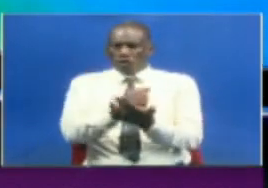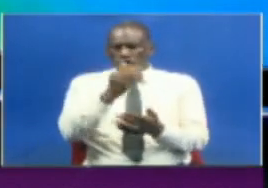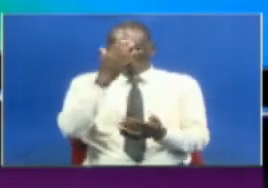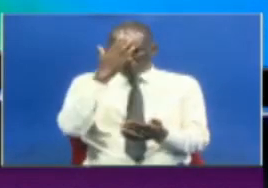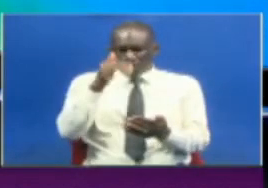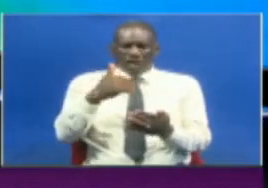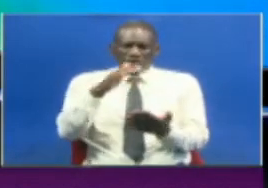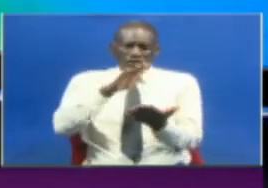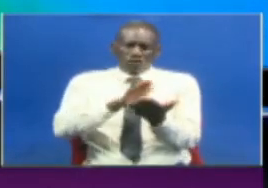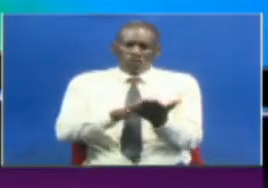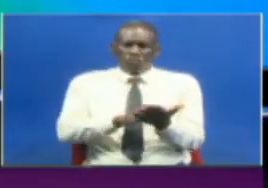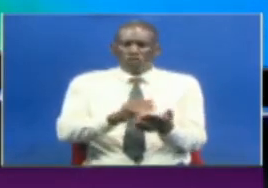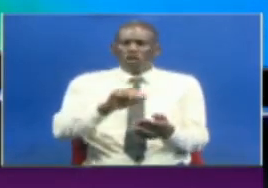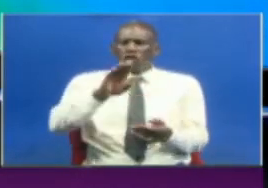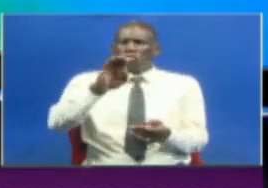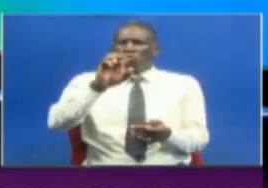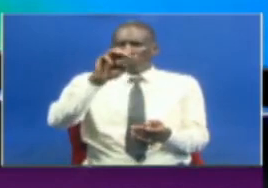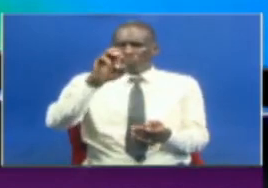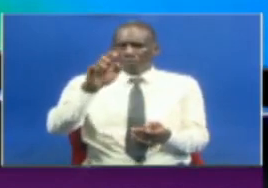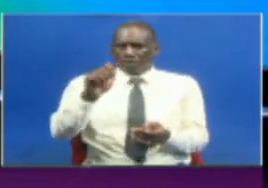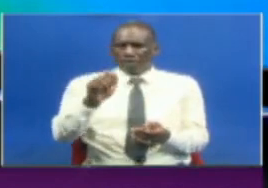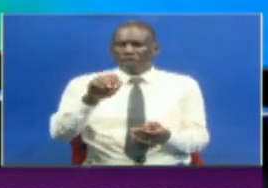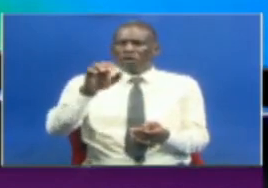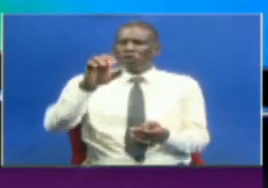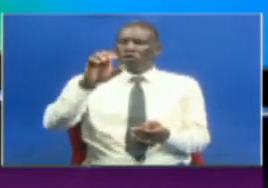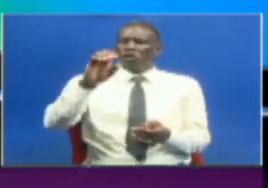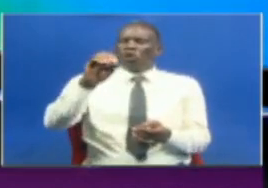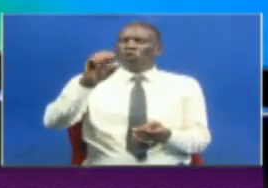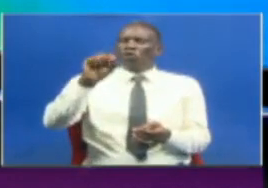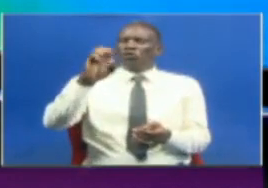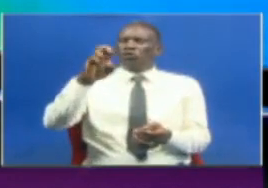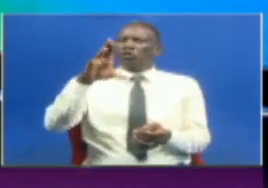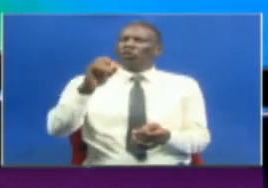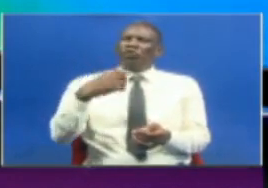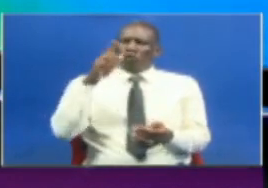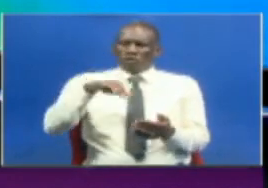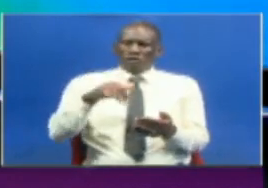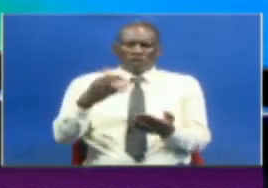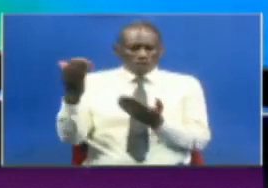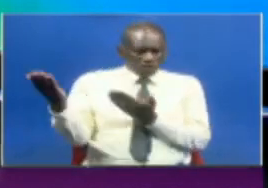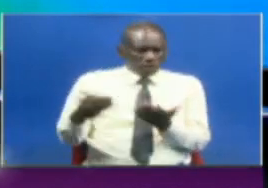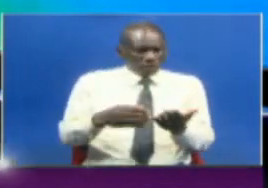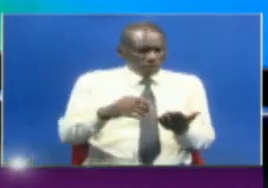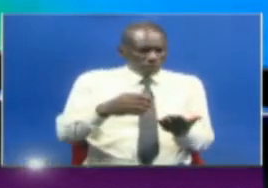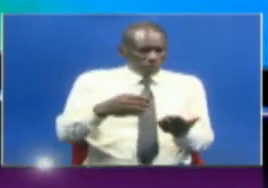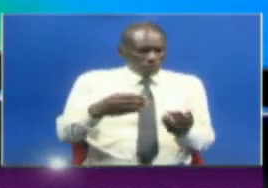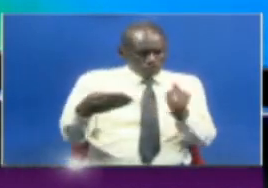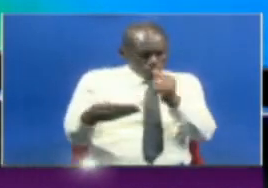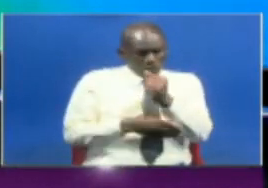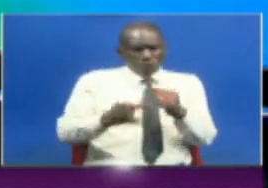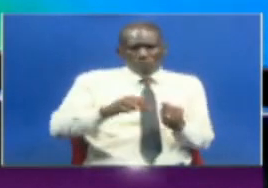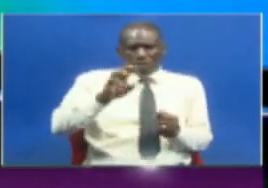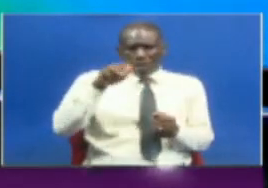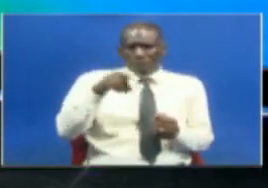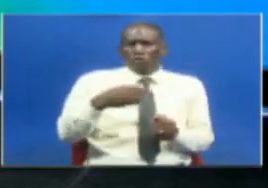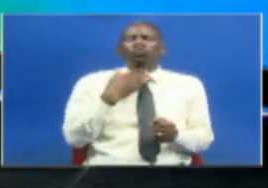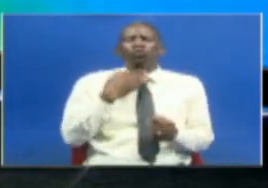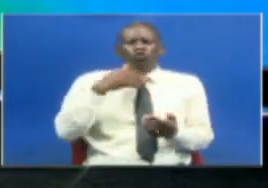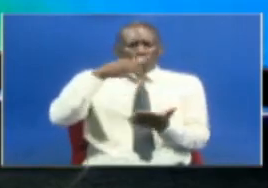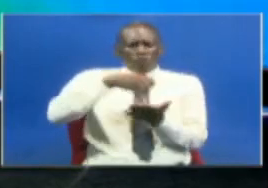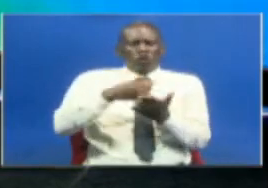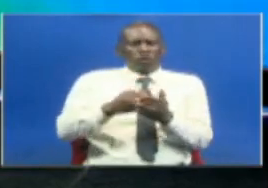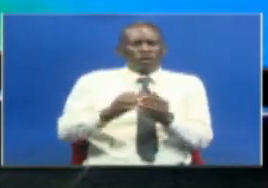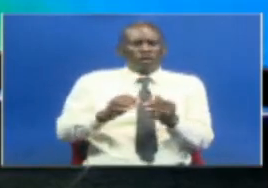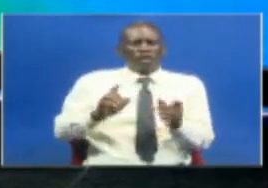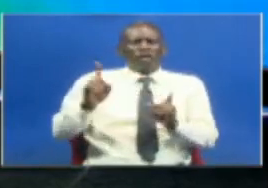County. This is after Osoro was captured claiming that he receives a cut from members of parliament who want to be included in trips sponsored by